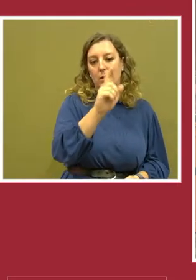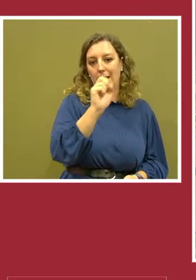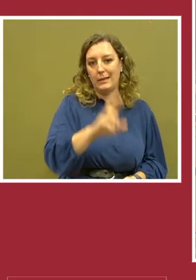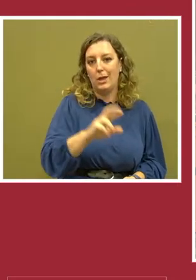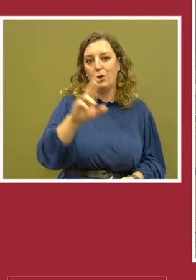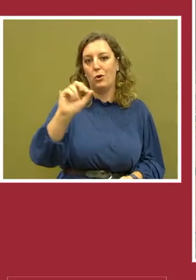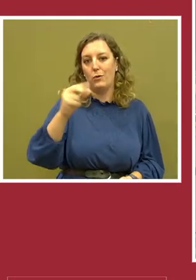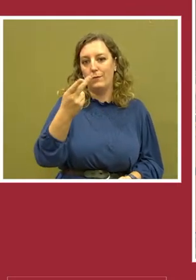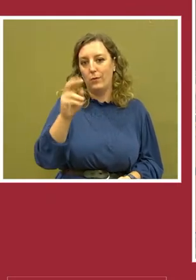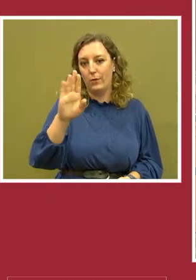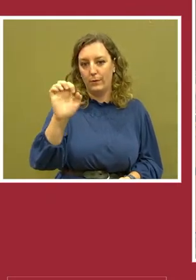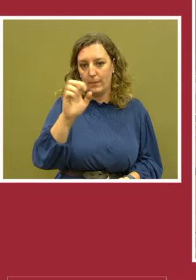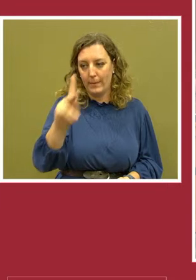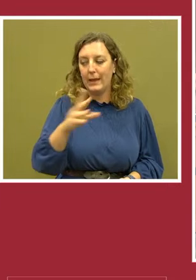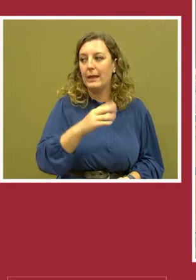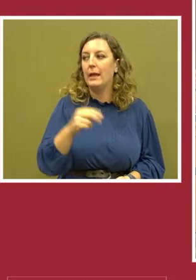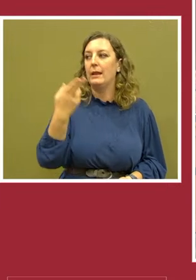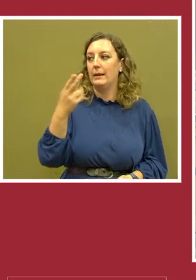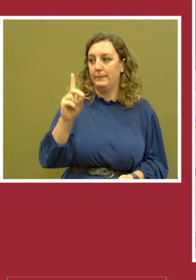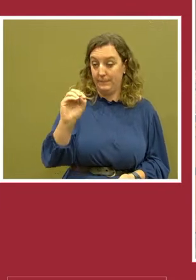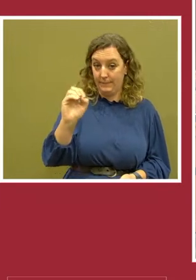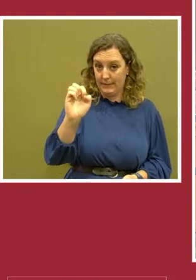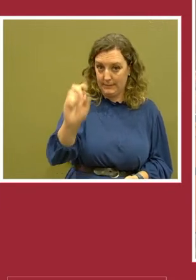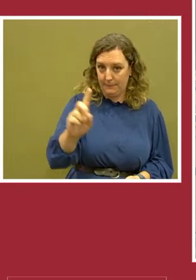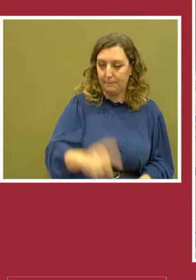and High Desert Education Service District.